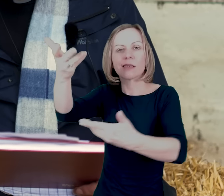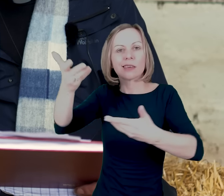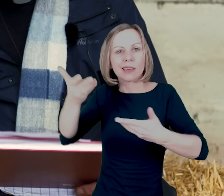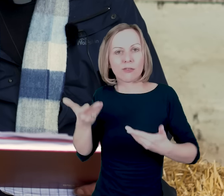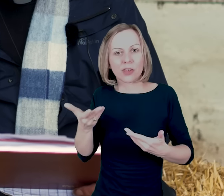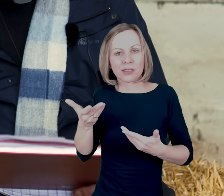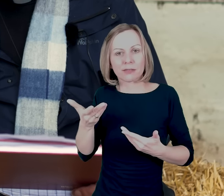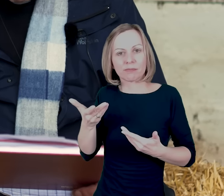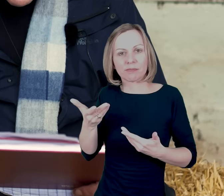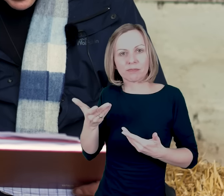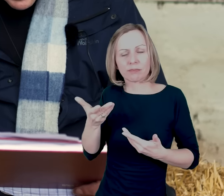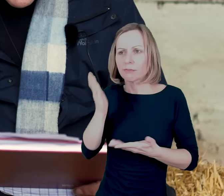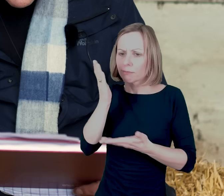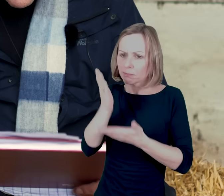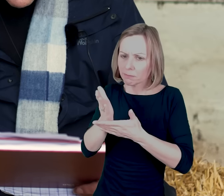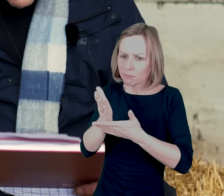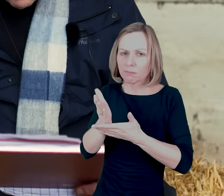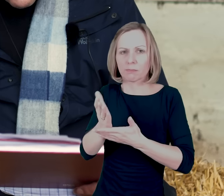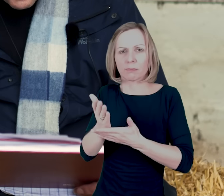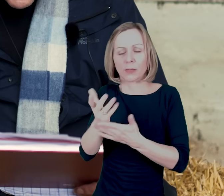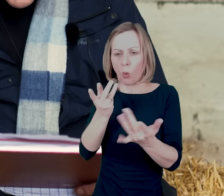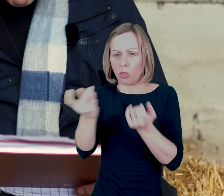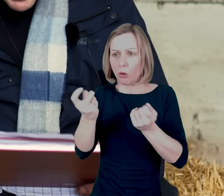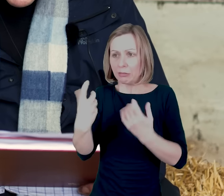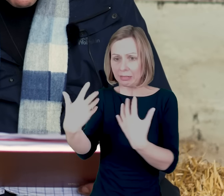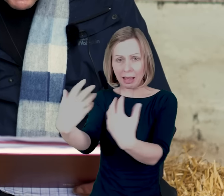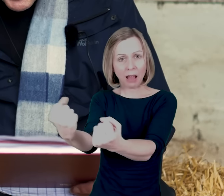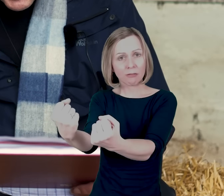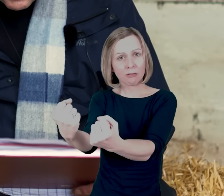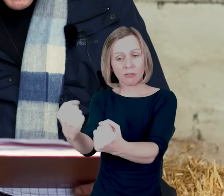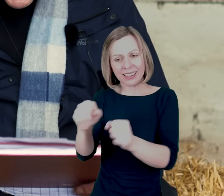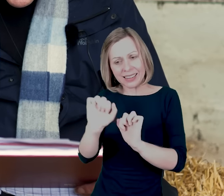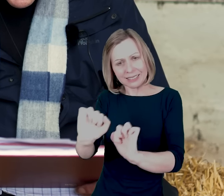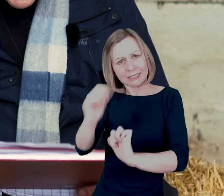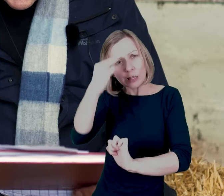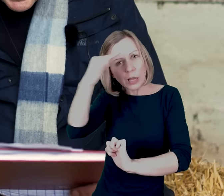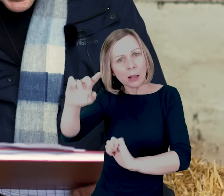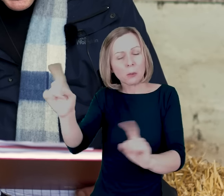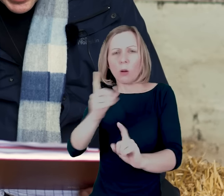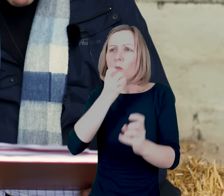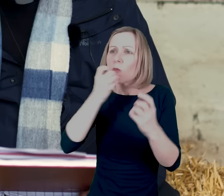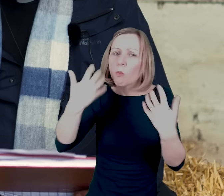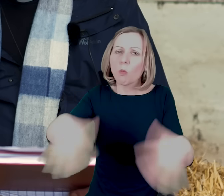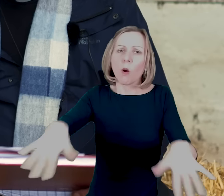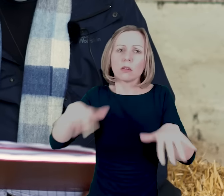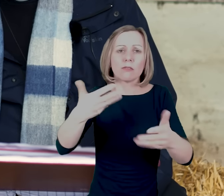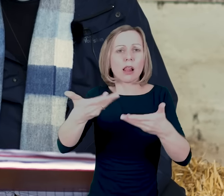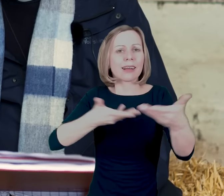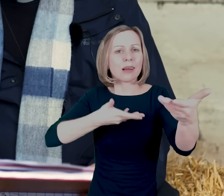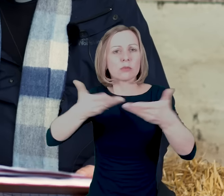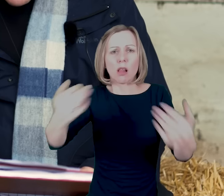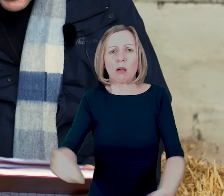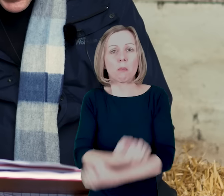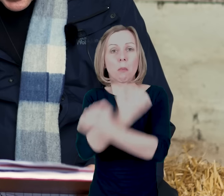a son given to us. Authority rests upon his shoulders, and he is named